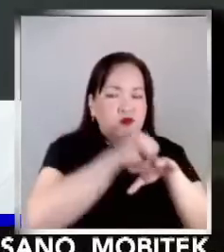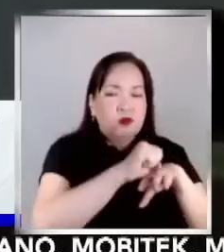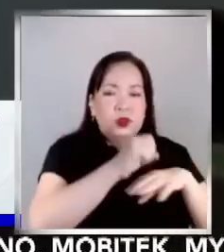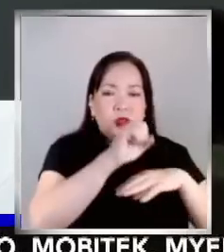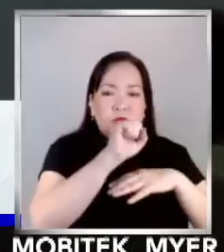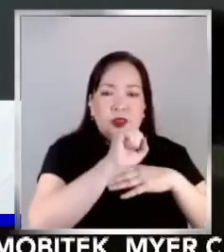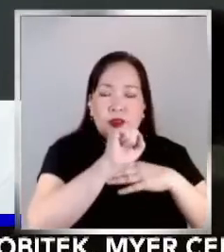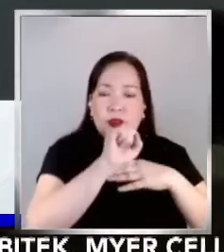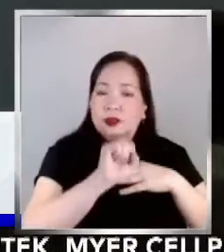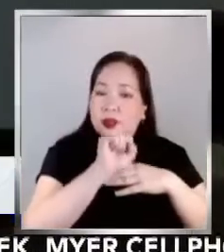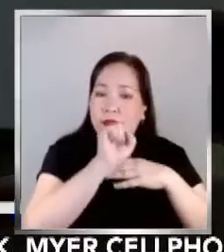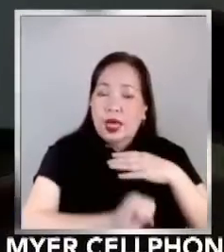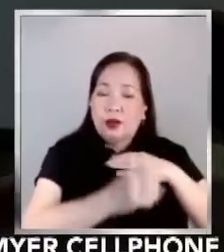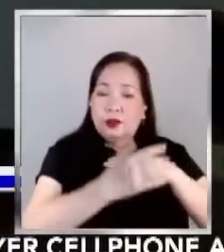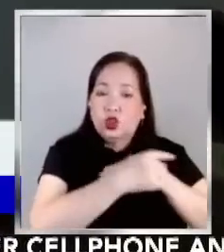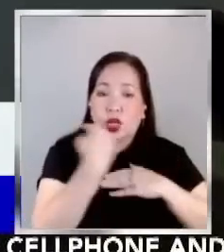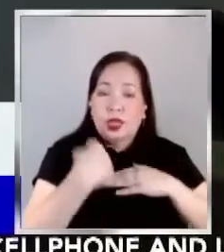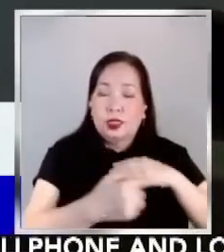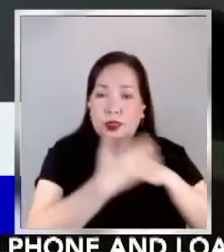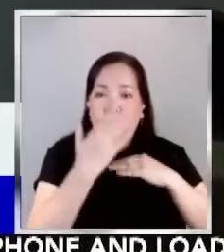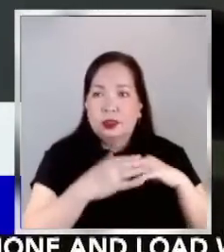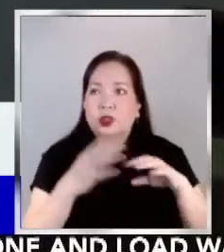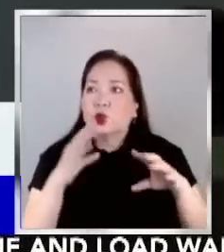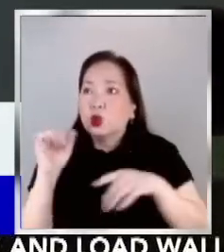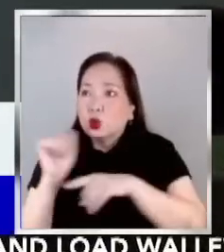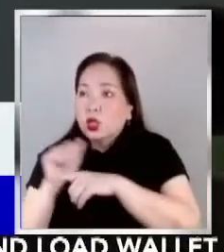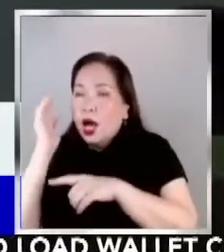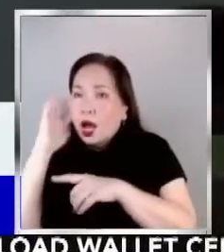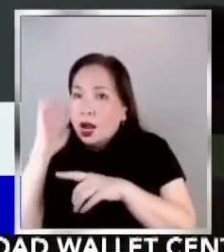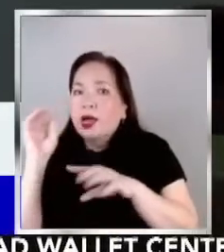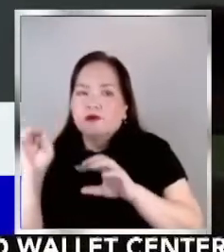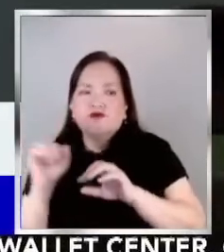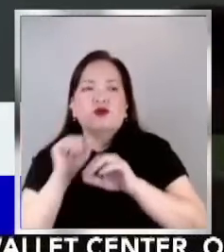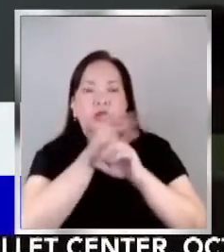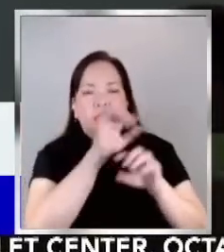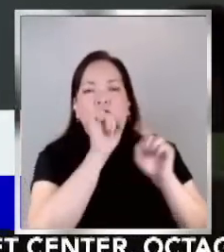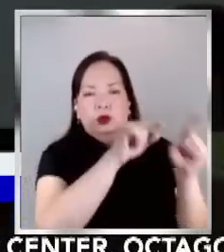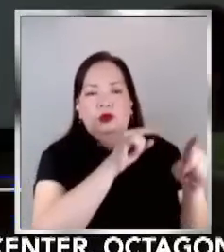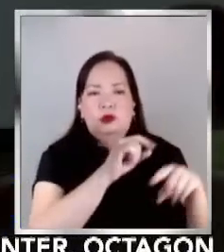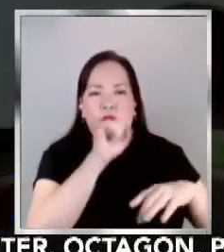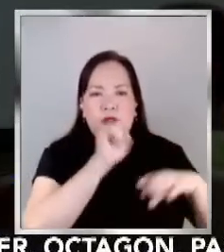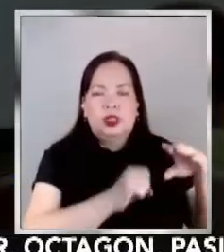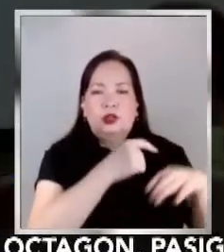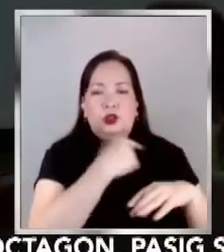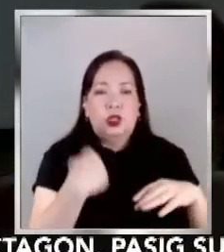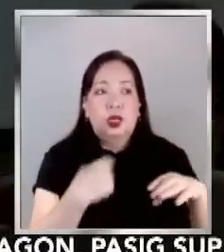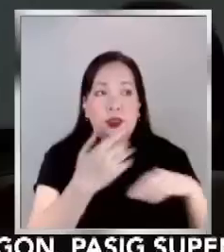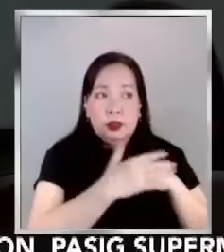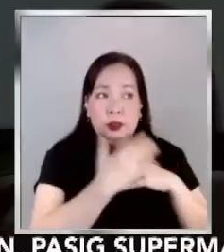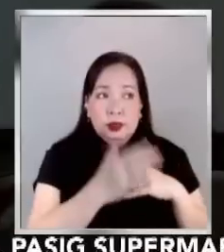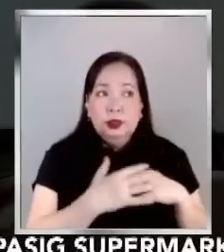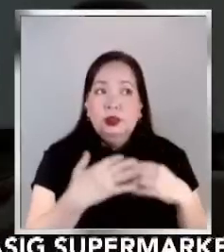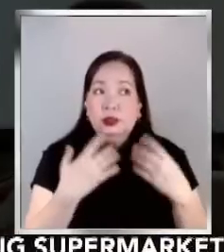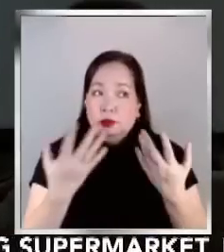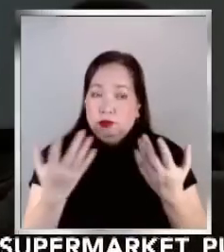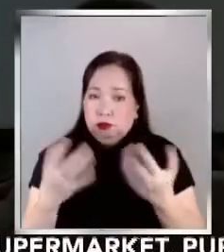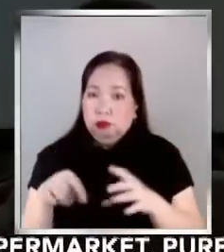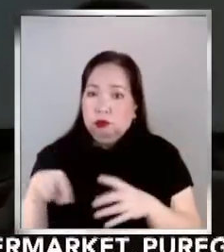There will also be a component, a military component, which would train our youth to be able to withstand